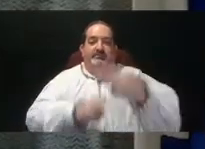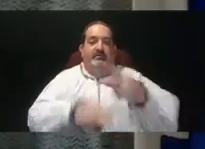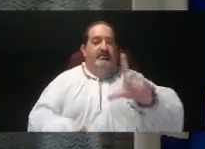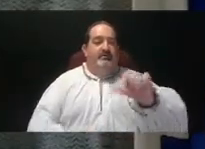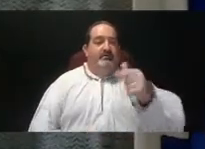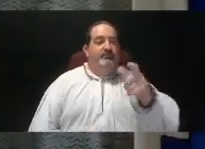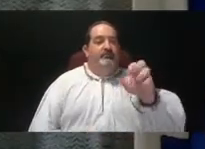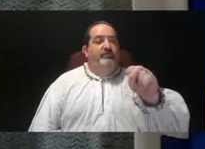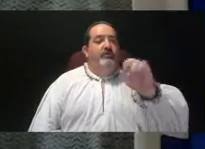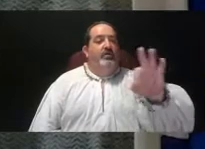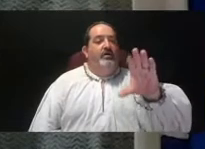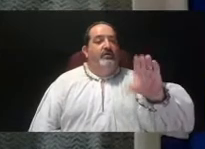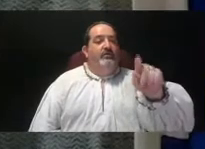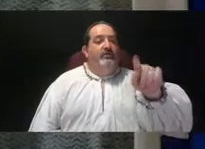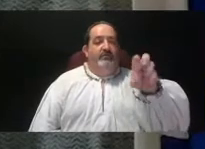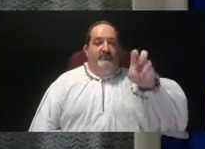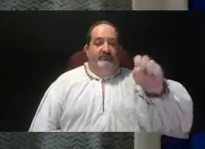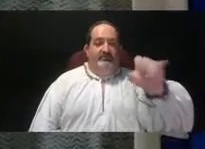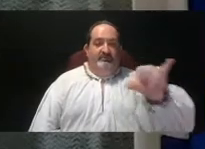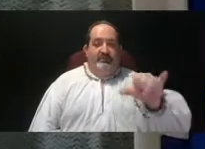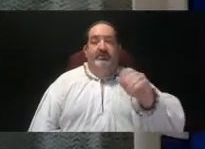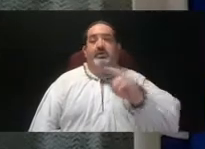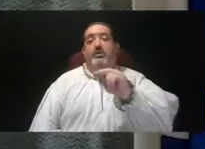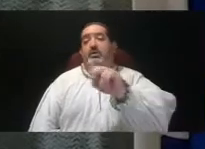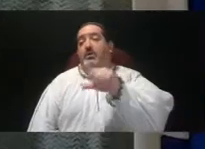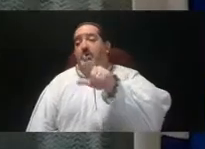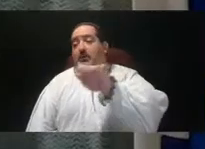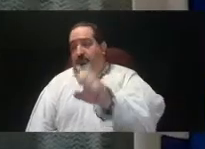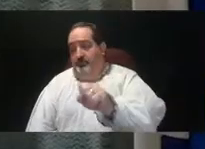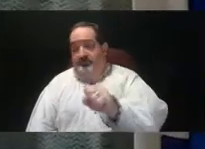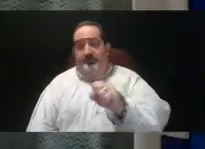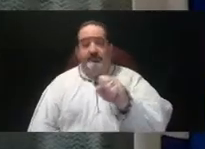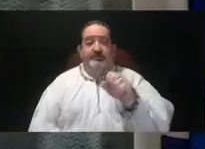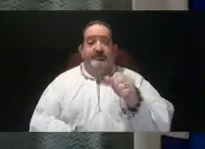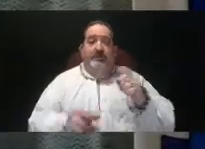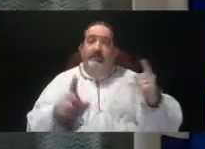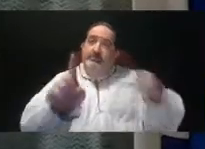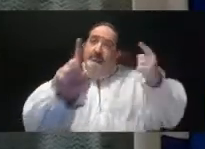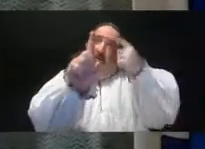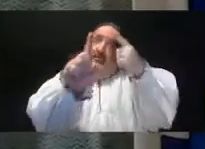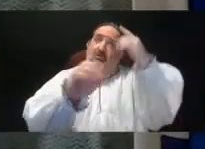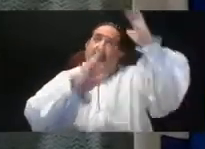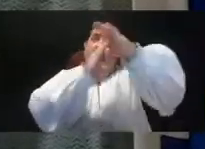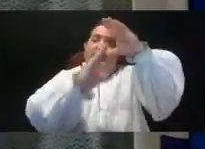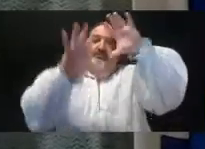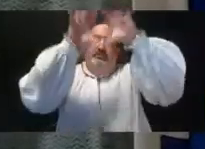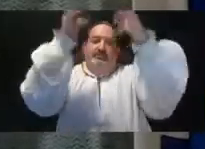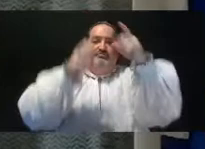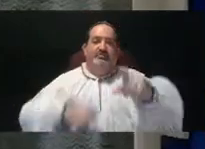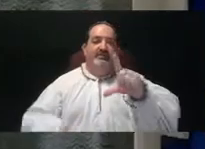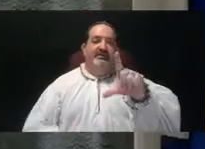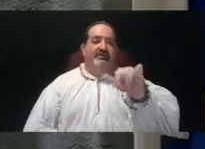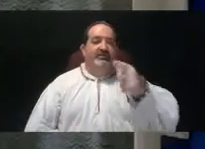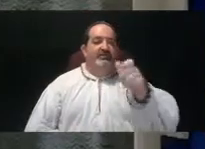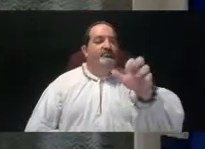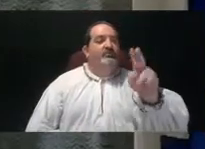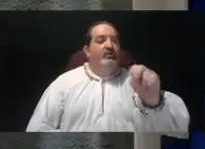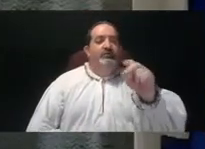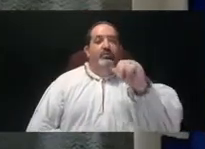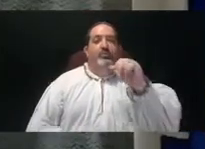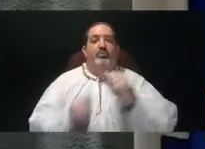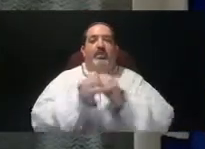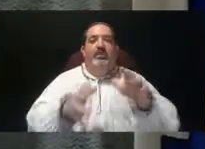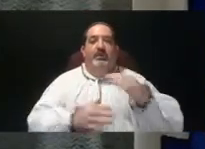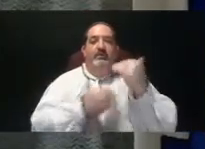Courtesy, because those who aspire to the high ideals of the order should be legion, or without finite